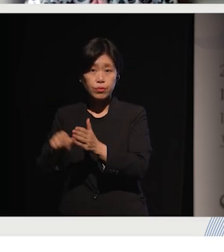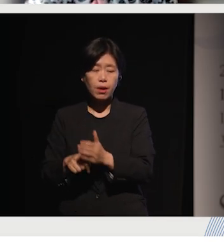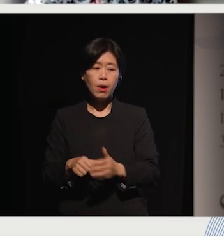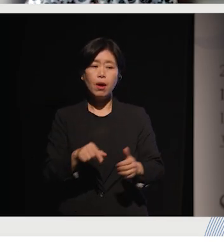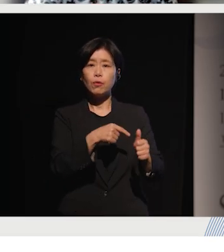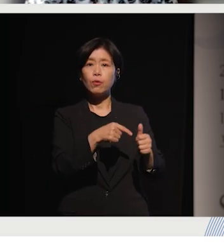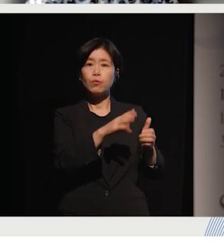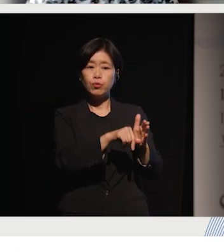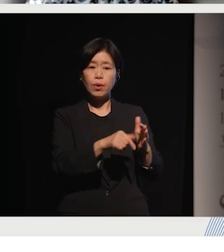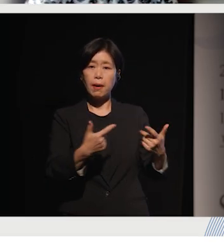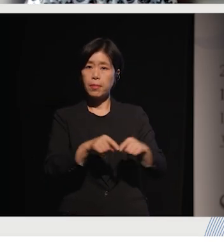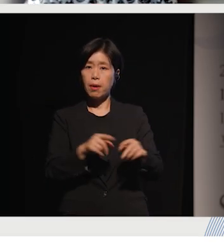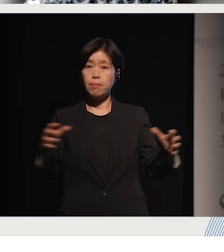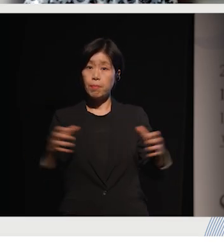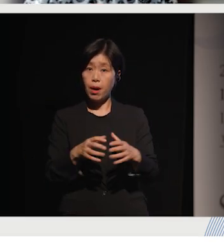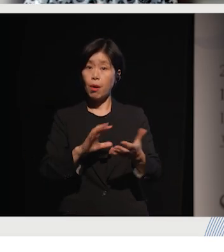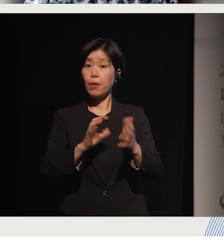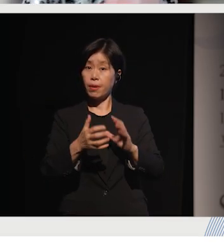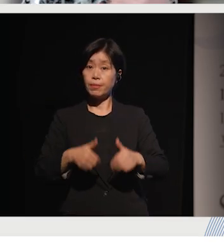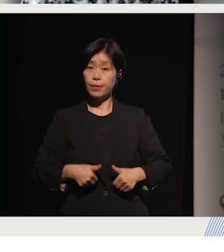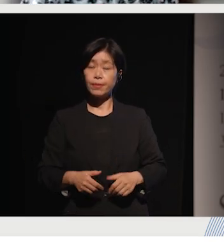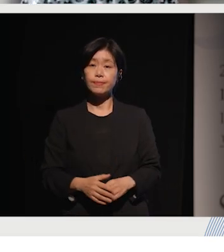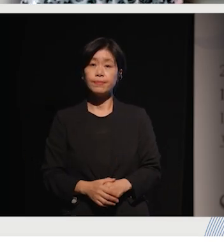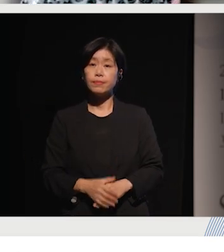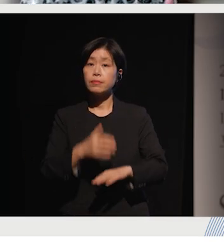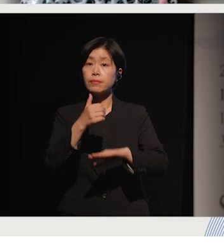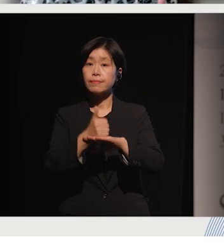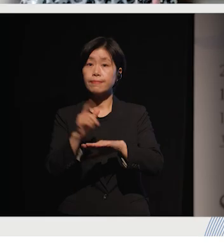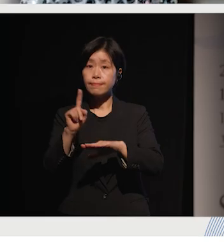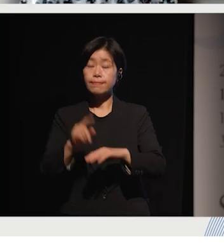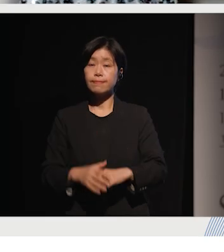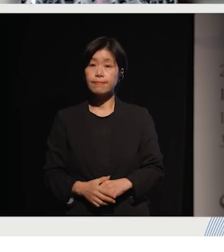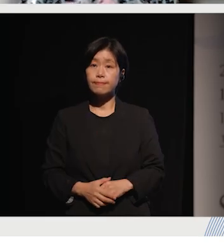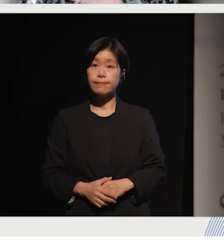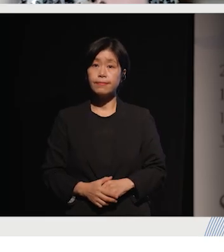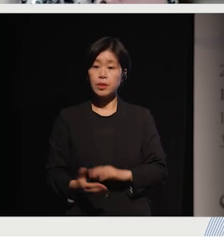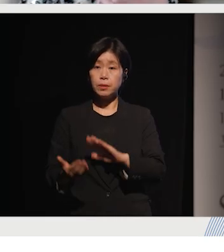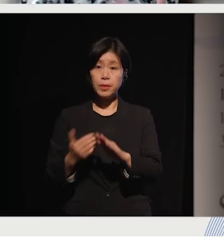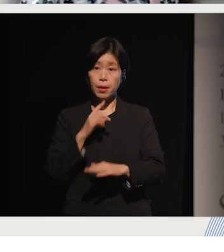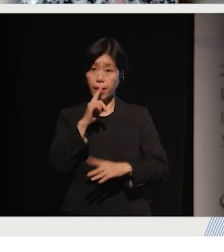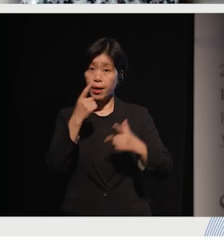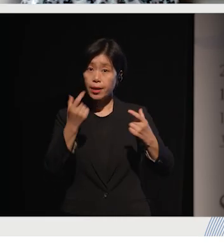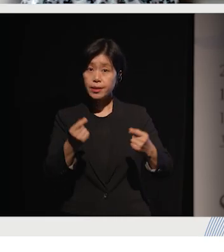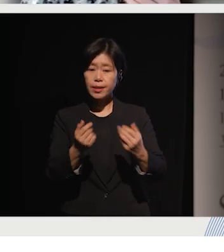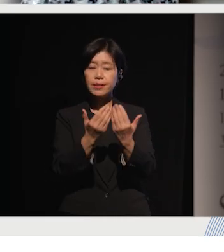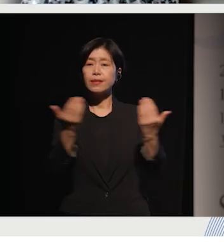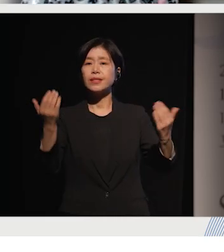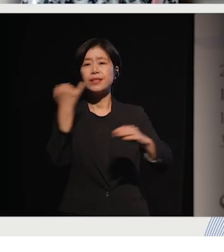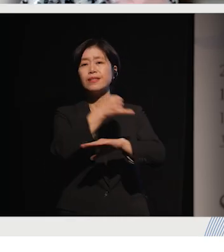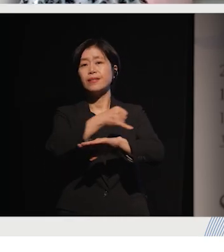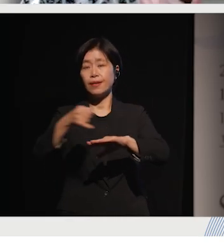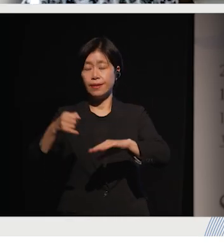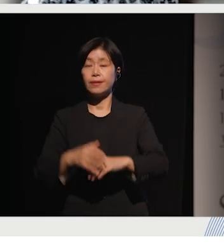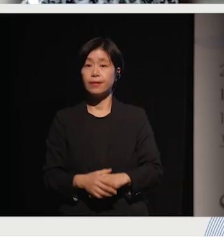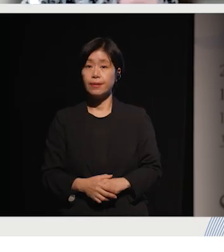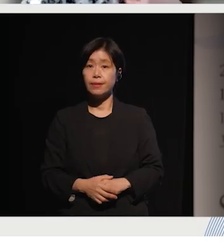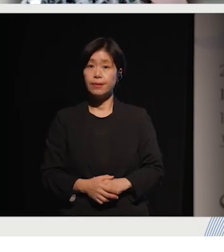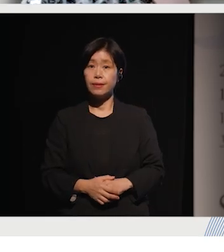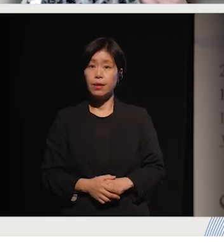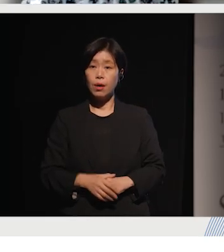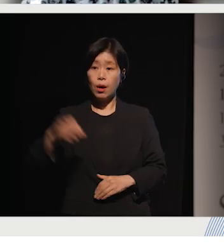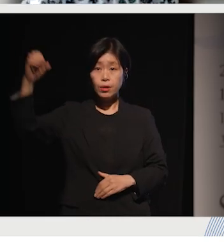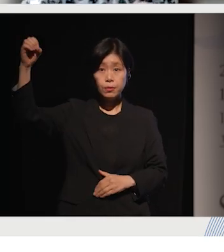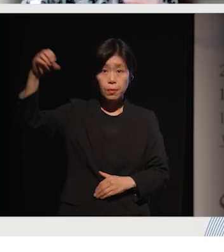focus area, which I've already talked a little bit about, is exhibition design. And it's everything from lighting to